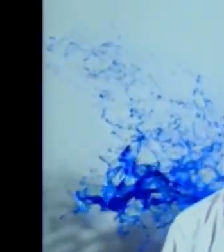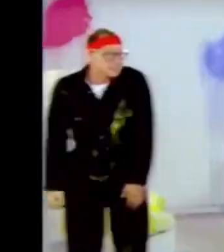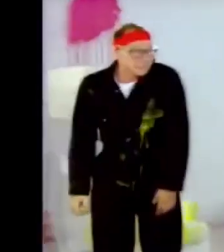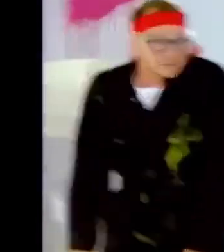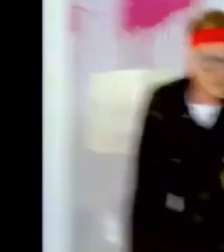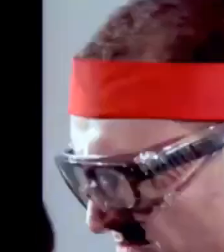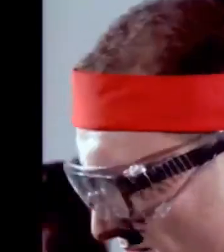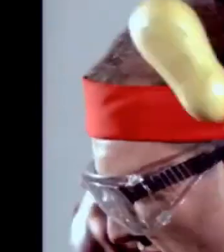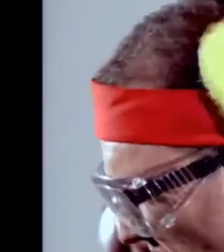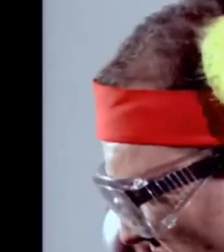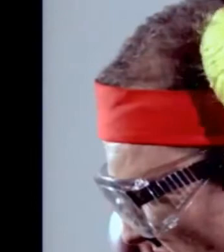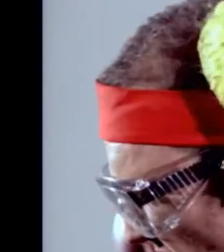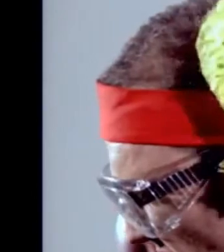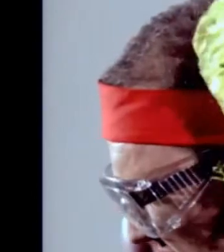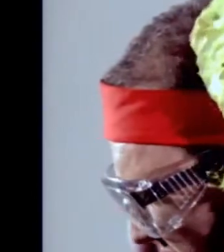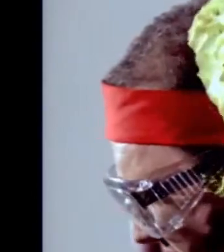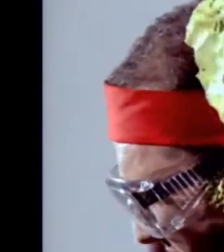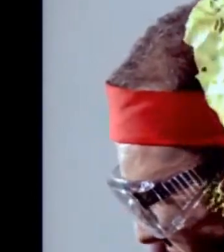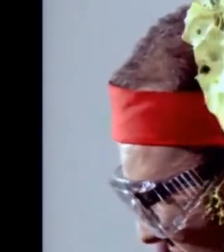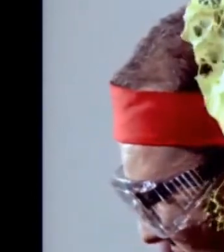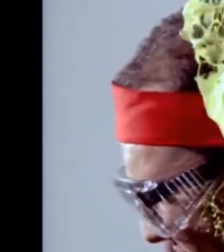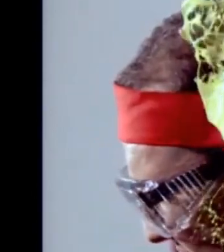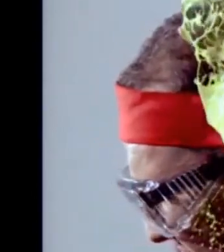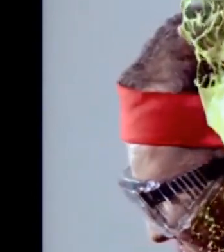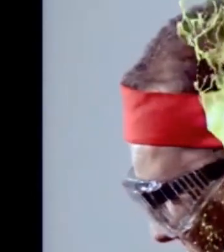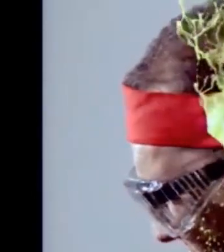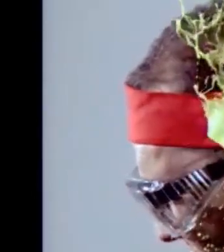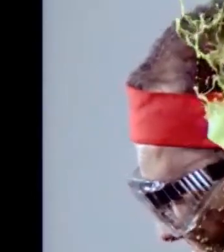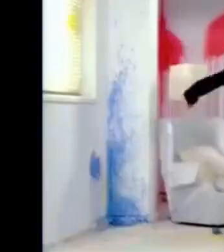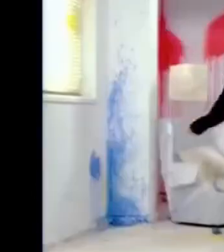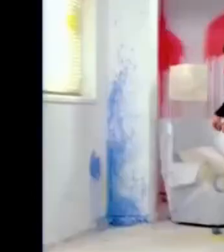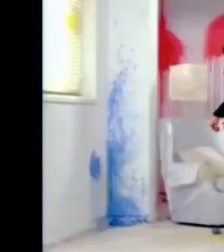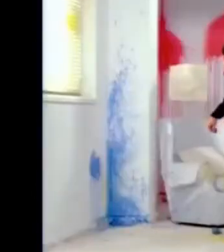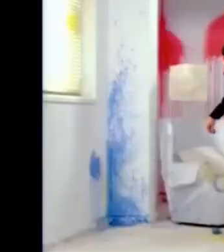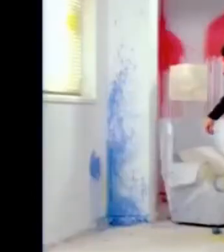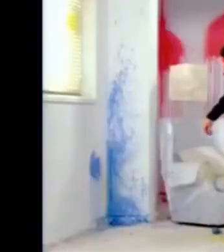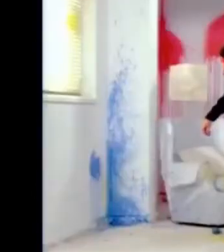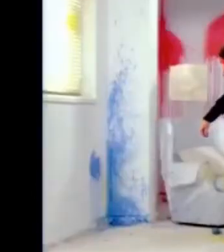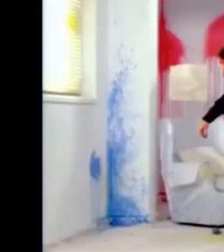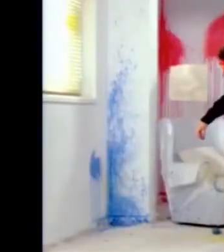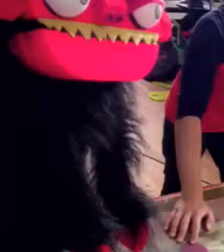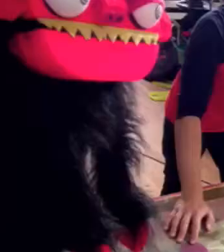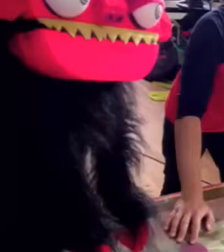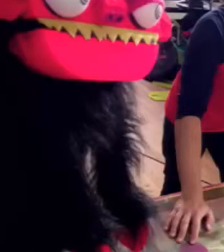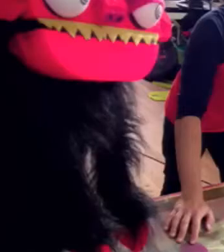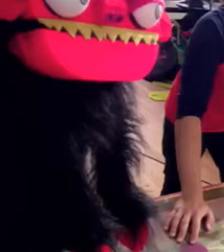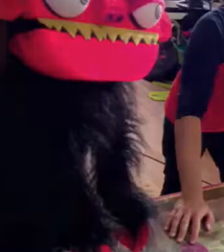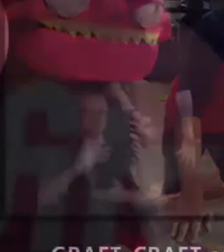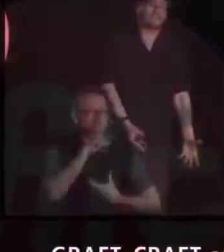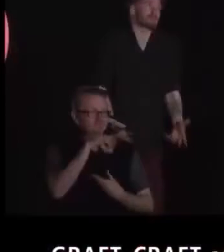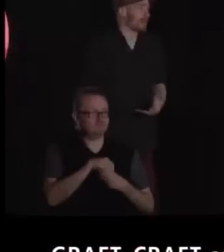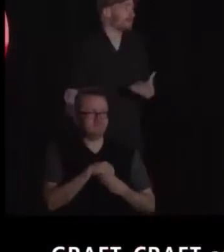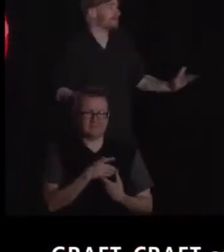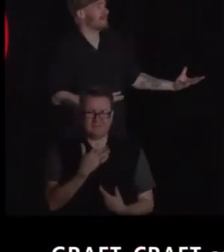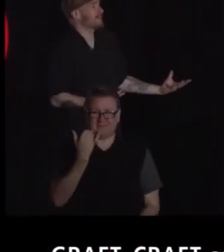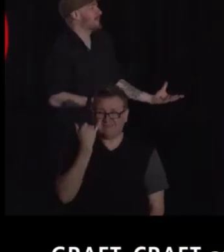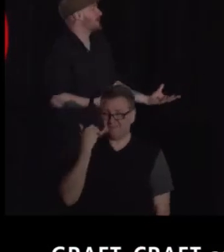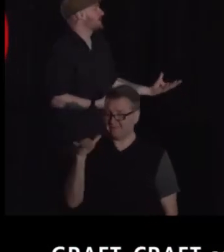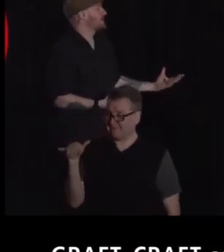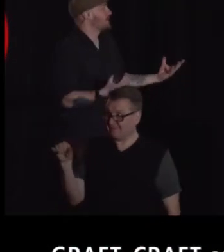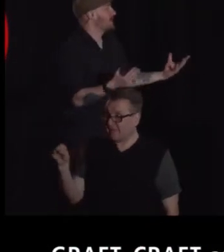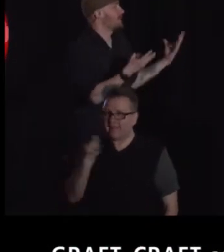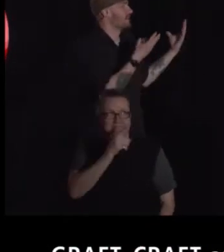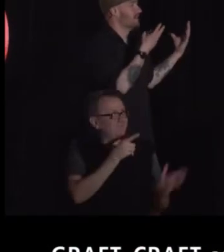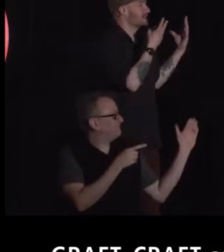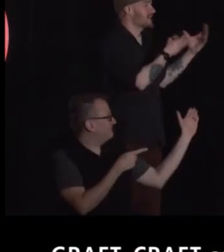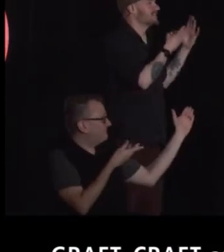I have no qualms in just looking like an idiot and being silly. And it was just an incredible, incredible process. If you don't say yes, I would have never got